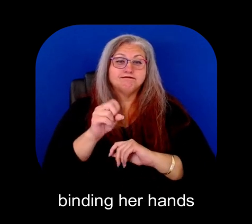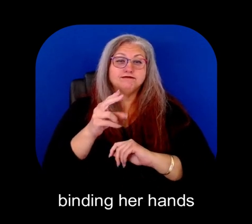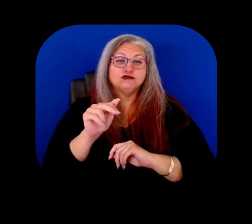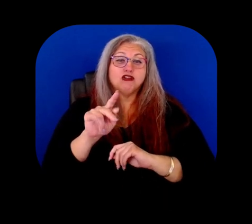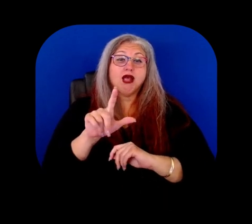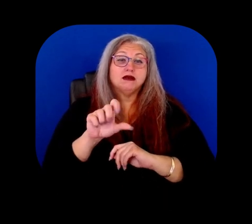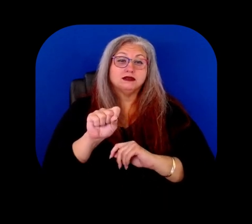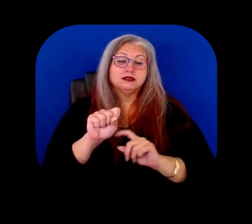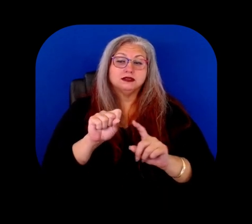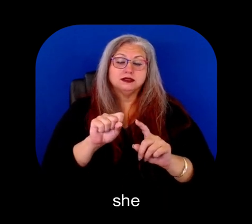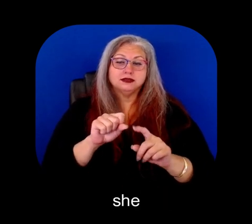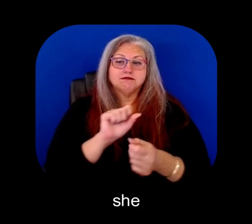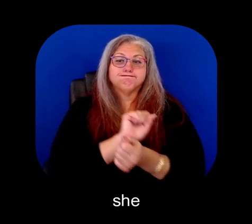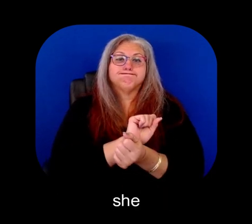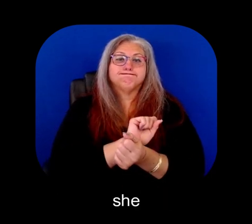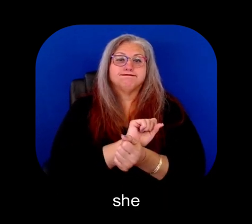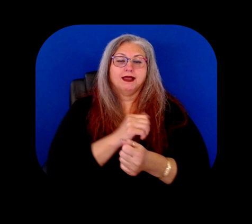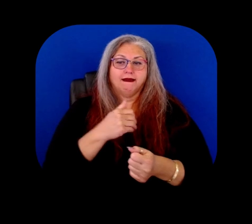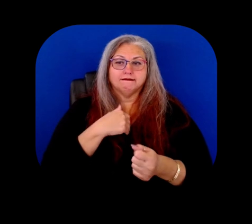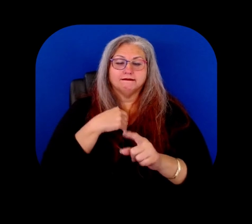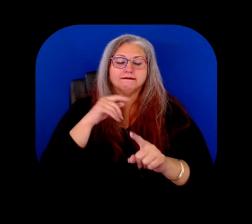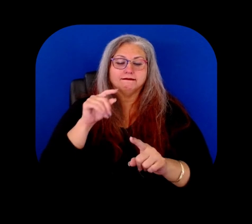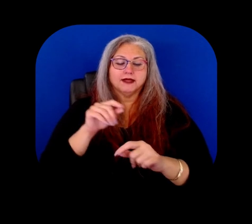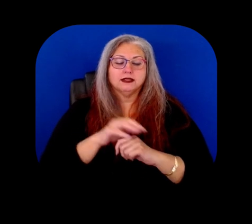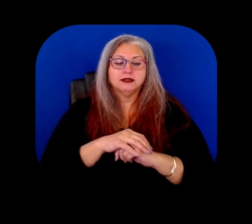hands, she